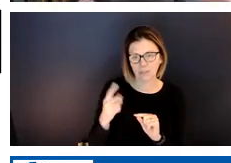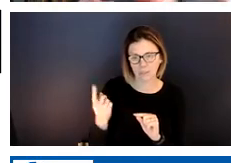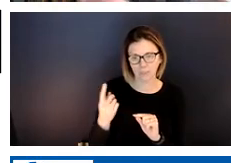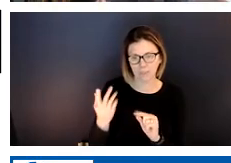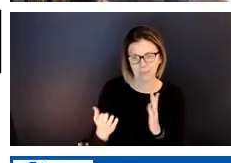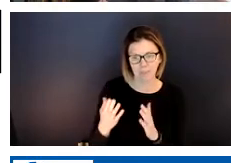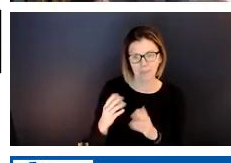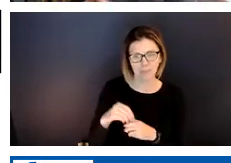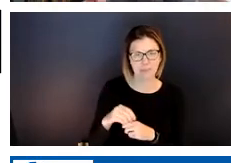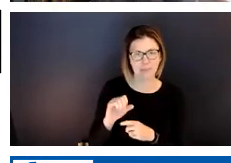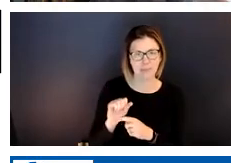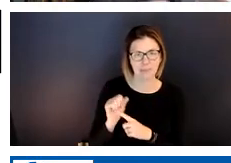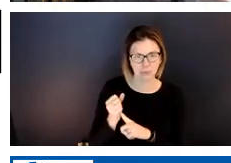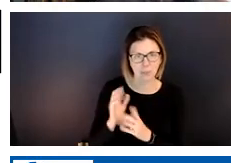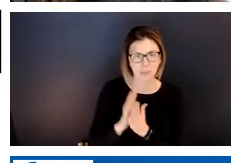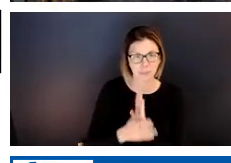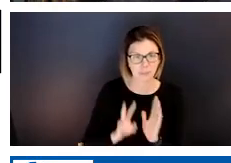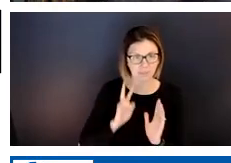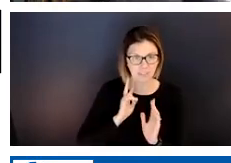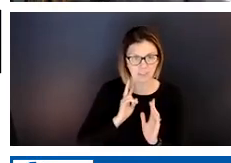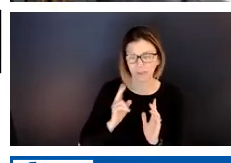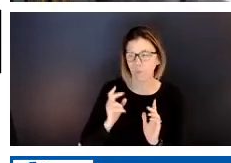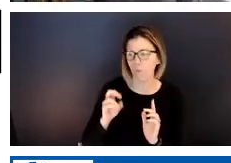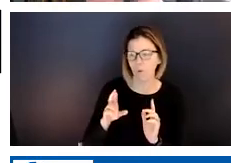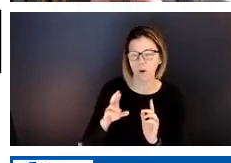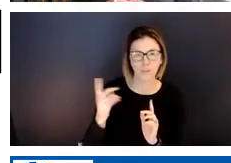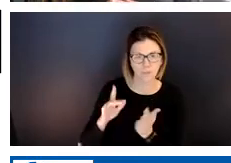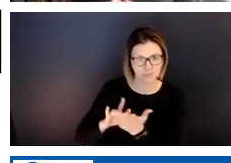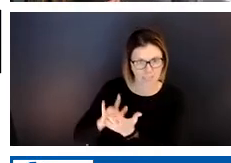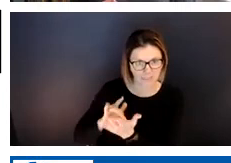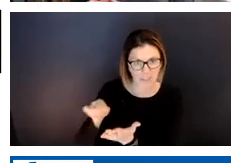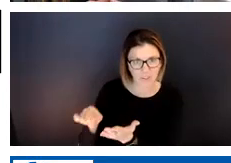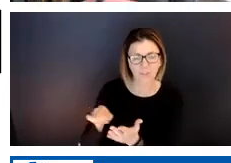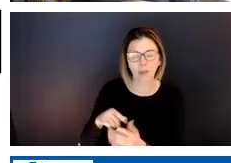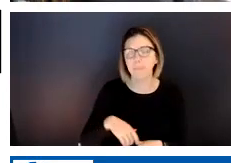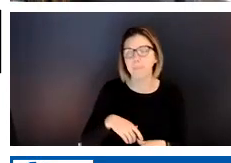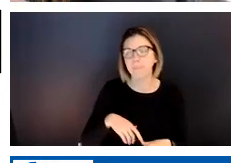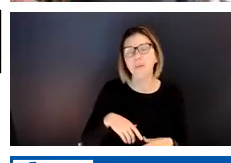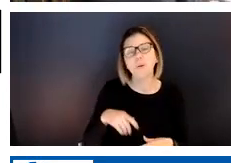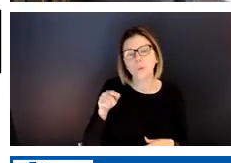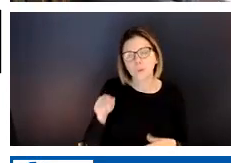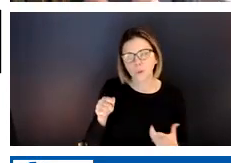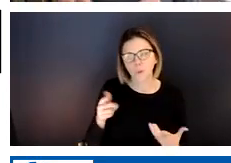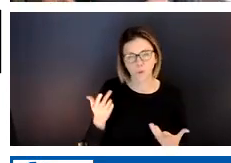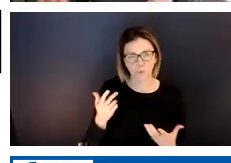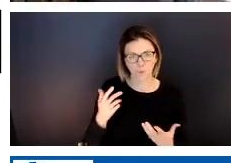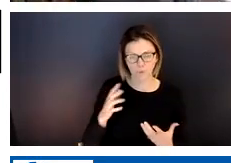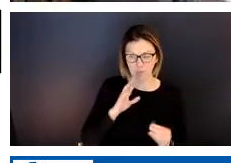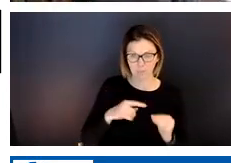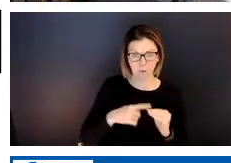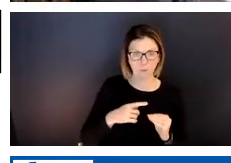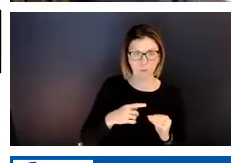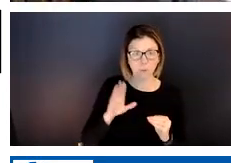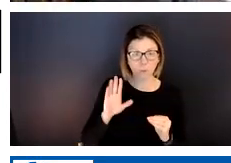be victimized or taken advantage of. So when it comes to talking about who can I give a